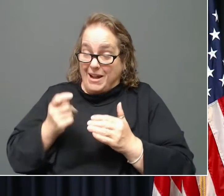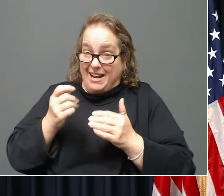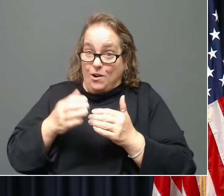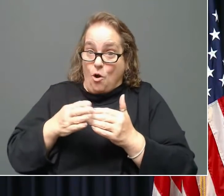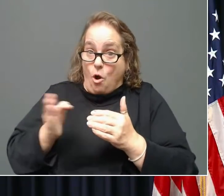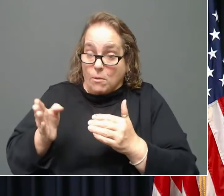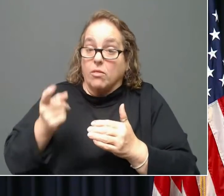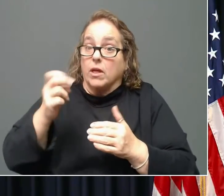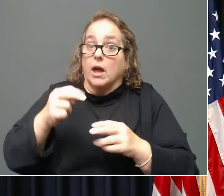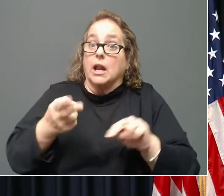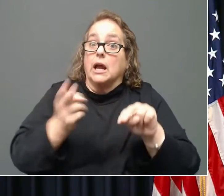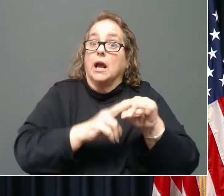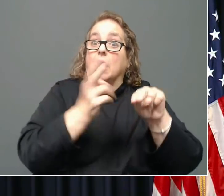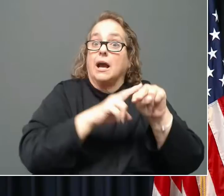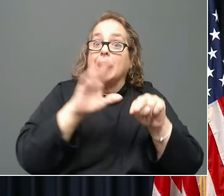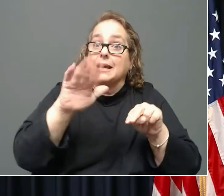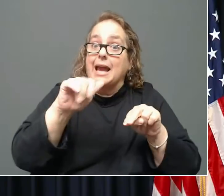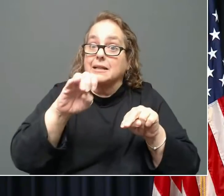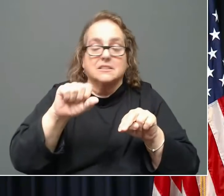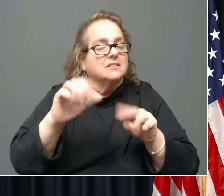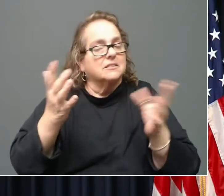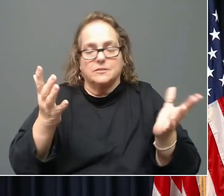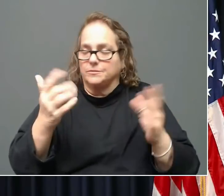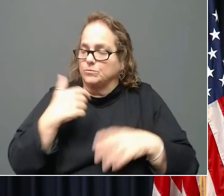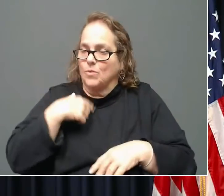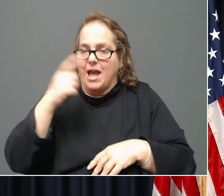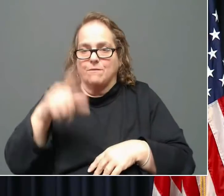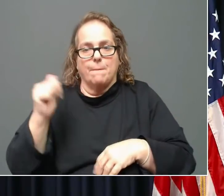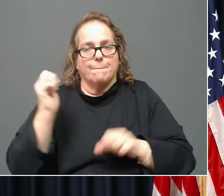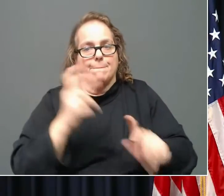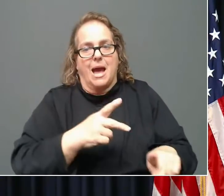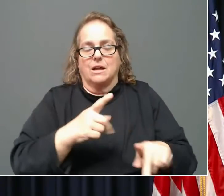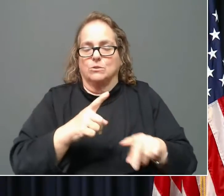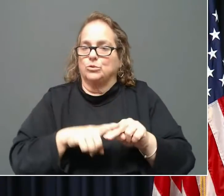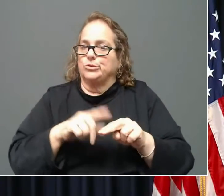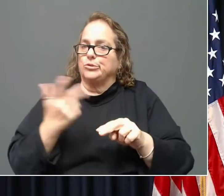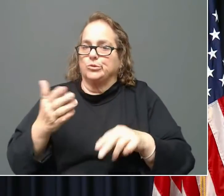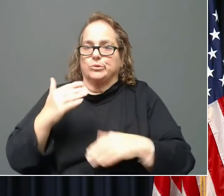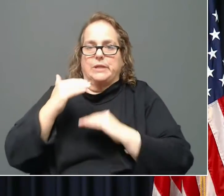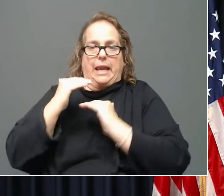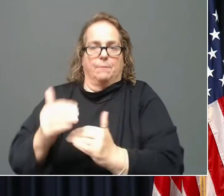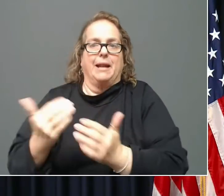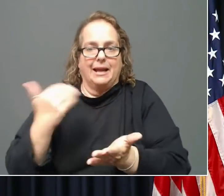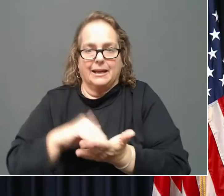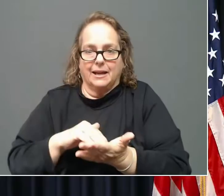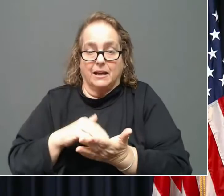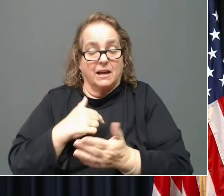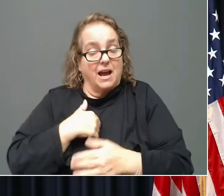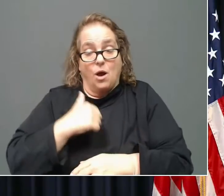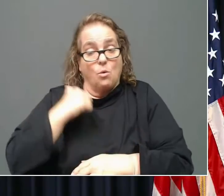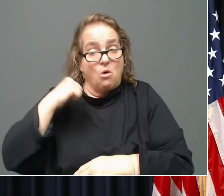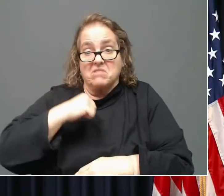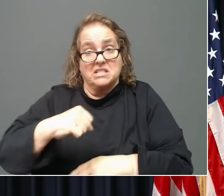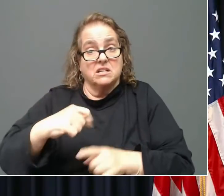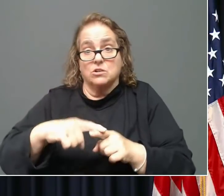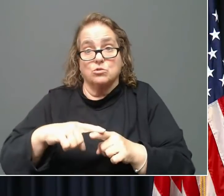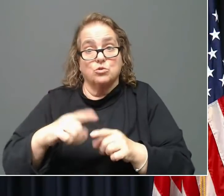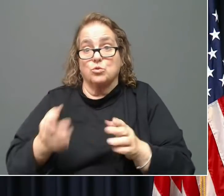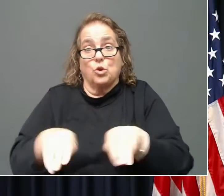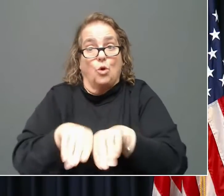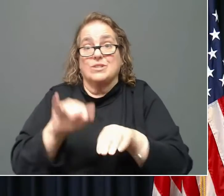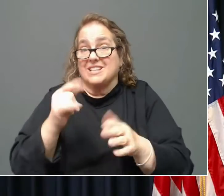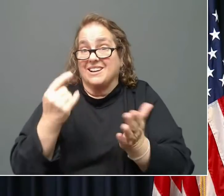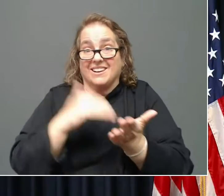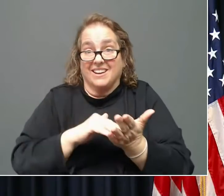I won't be hesitant about doing so. That's just where we are with this virus, and knowing that we are so close